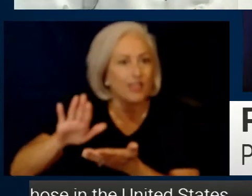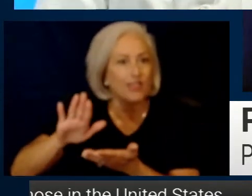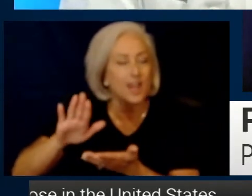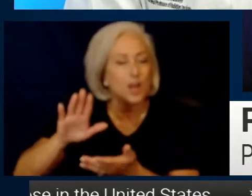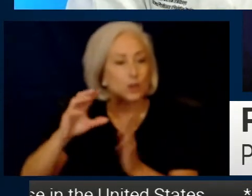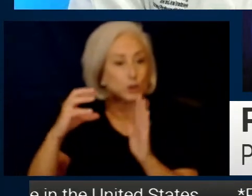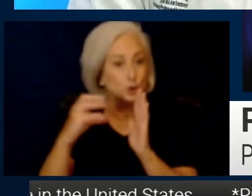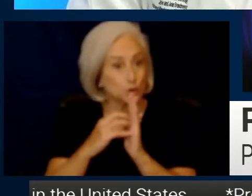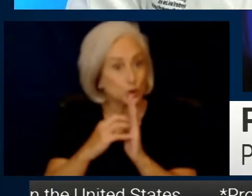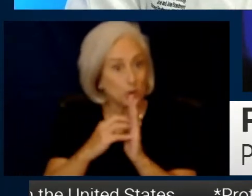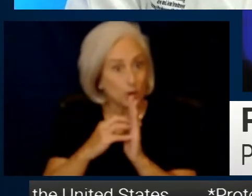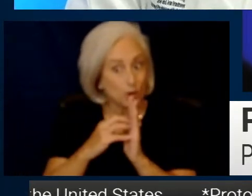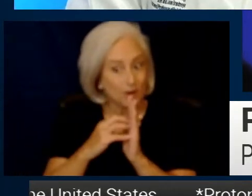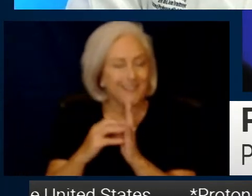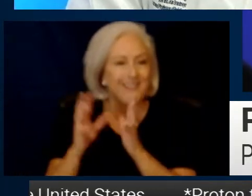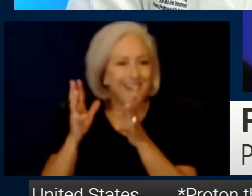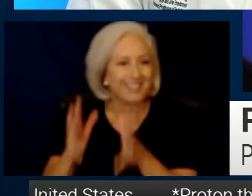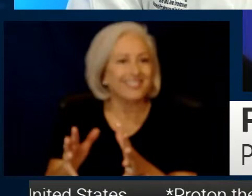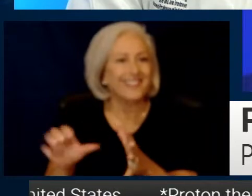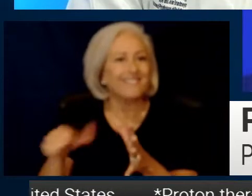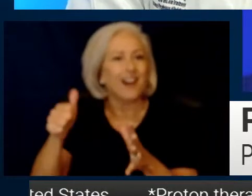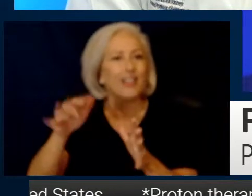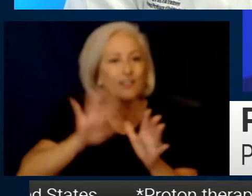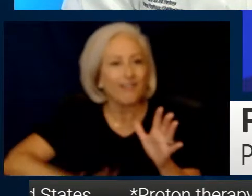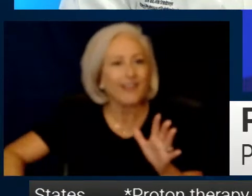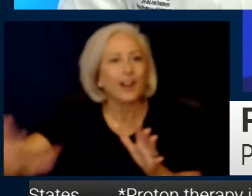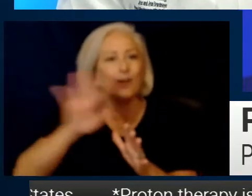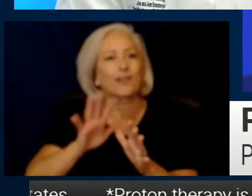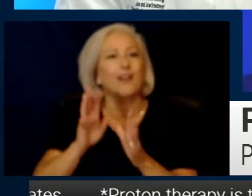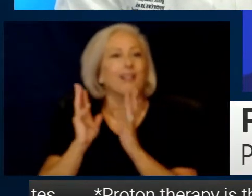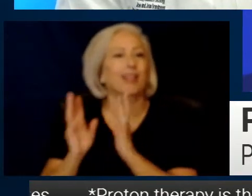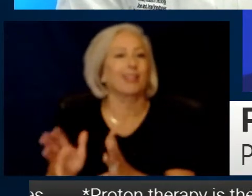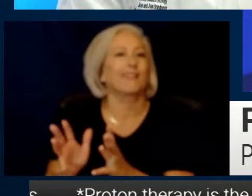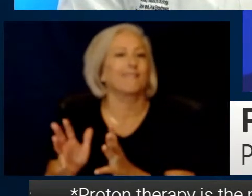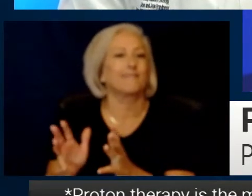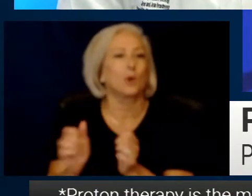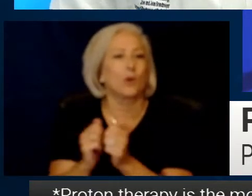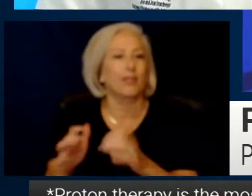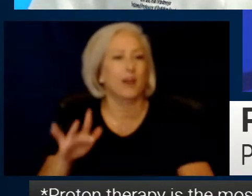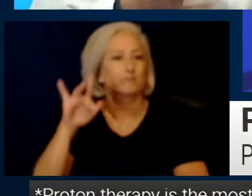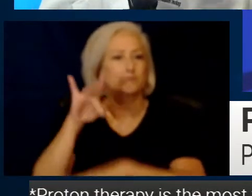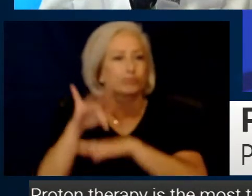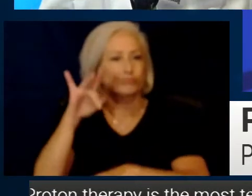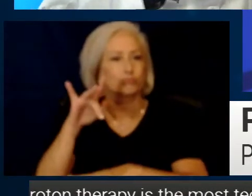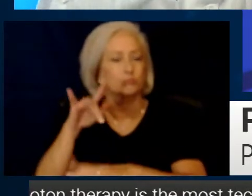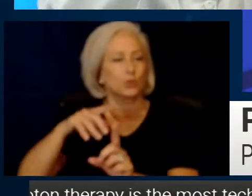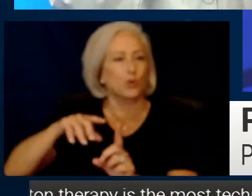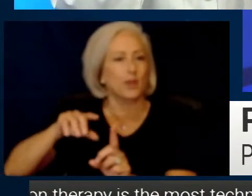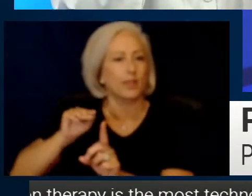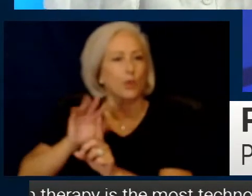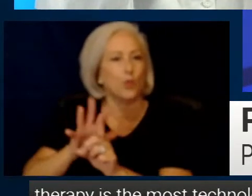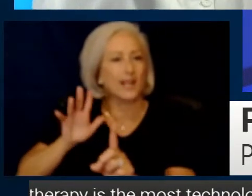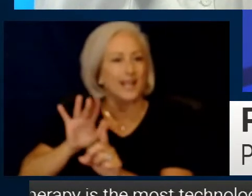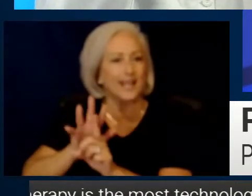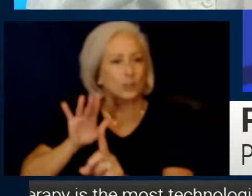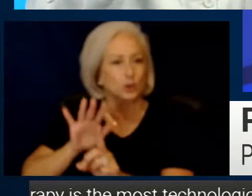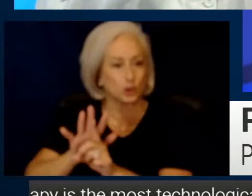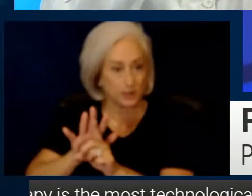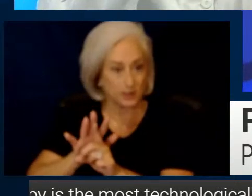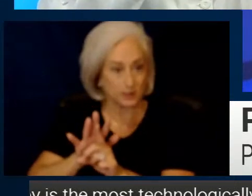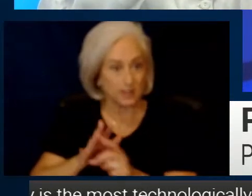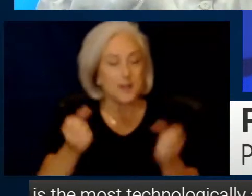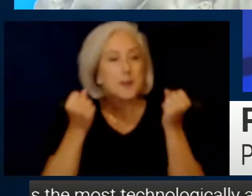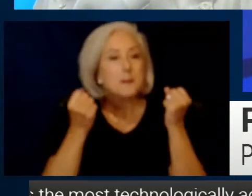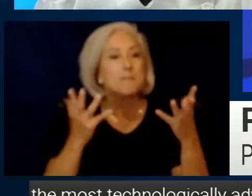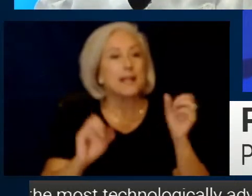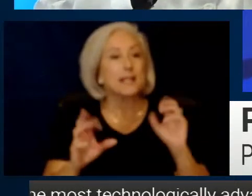much as possible from treatment. So they really benefit a lot from proton therapy. We've treated quite a few patients with tumors in the head and neck area where